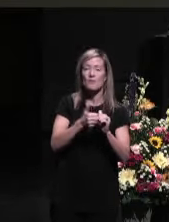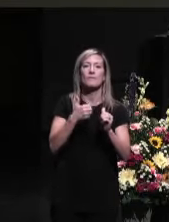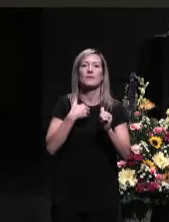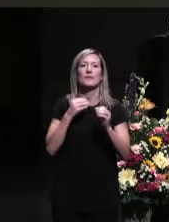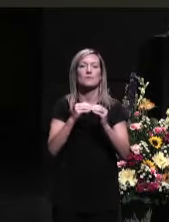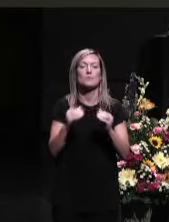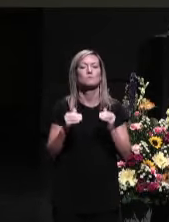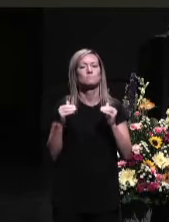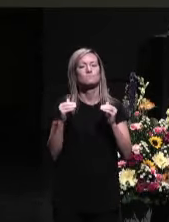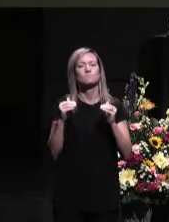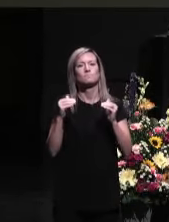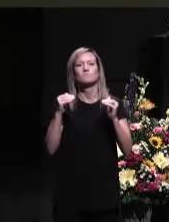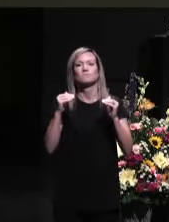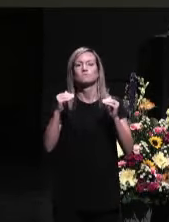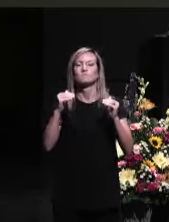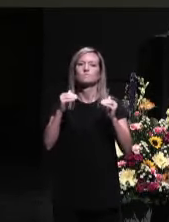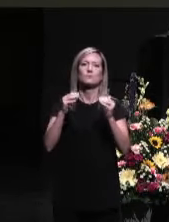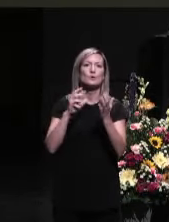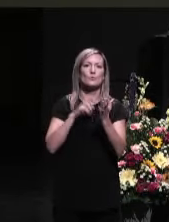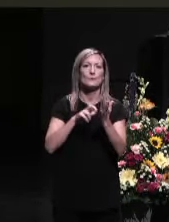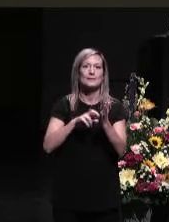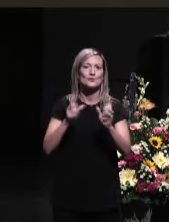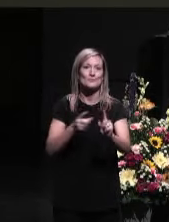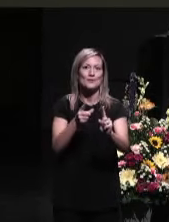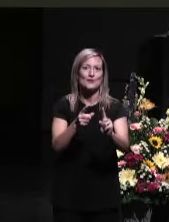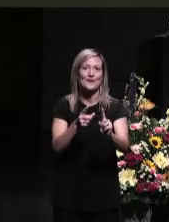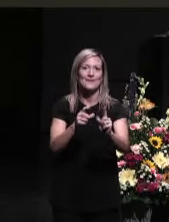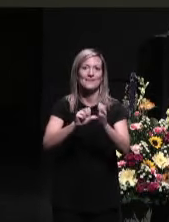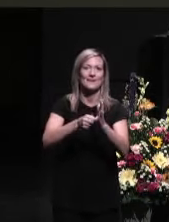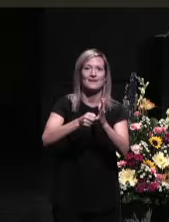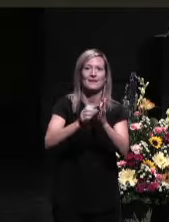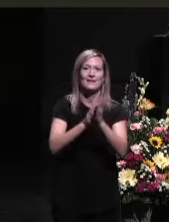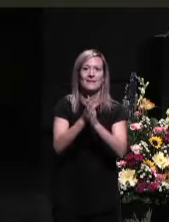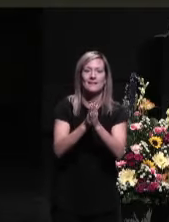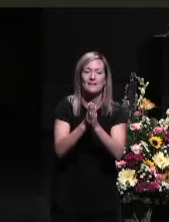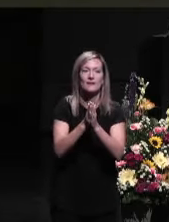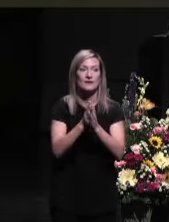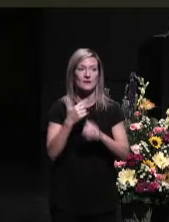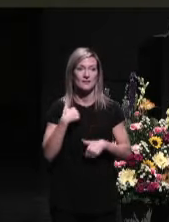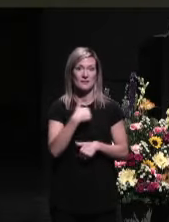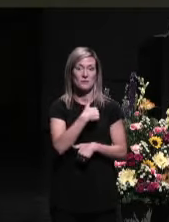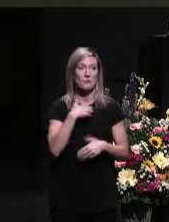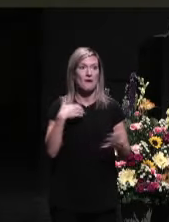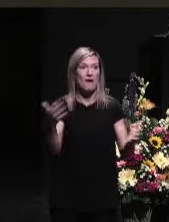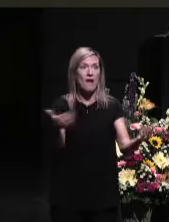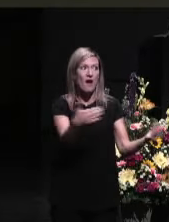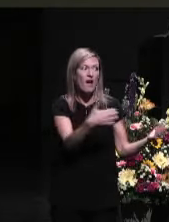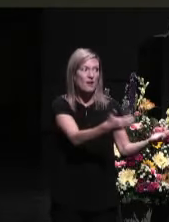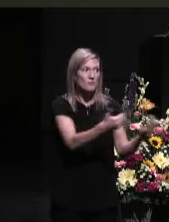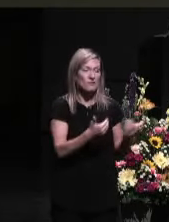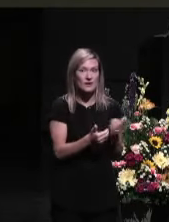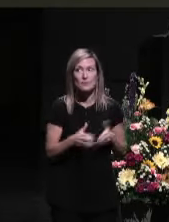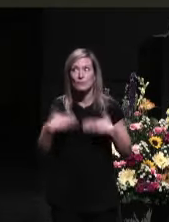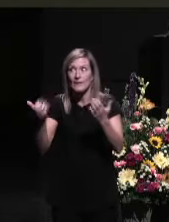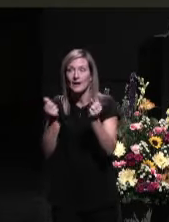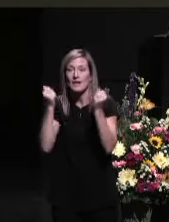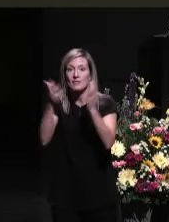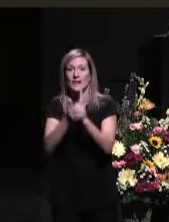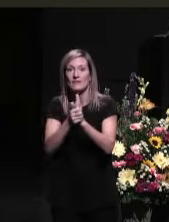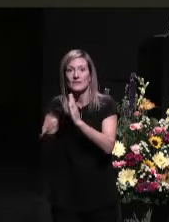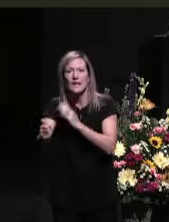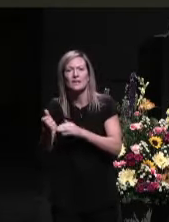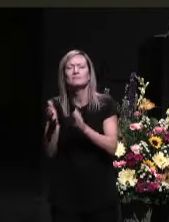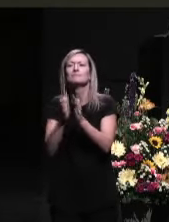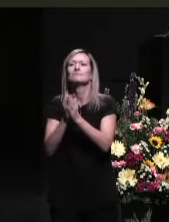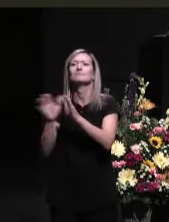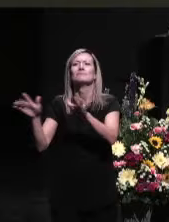elevation for our research mission. We are the talent pipeline. Go to any major employer and many small and medium ones and ask them where they get